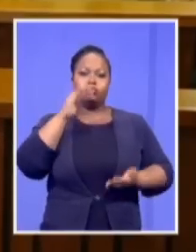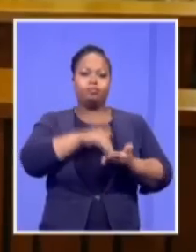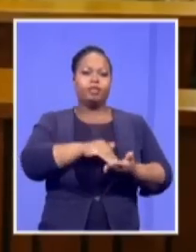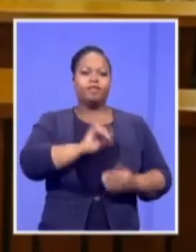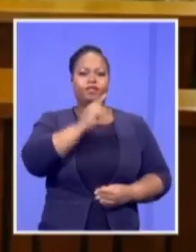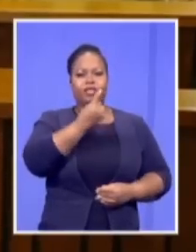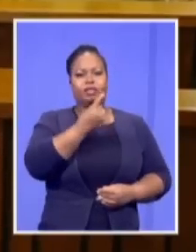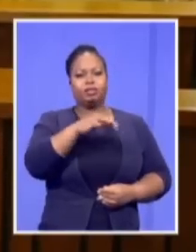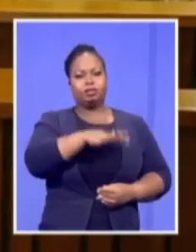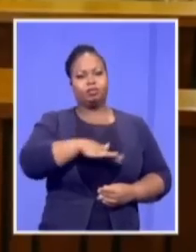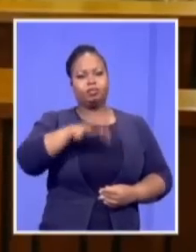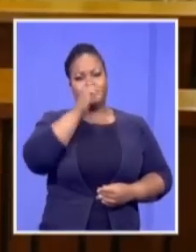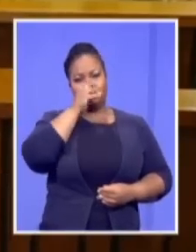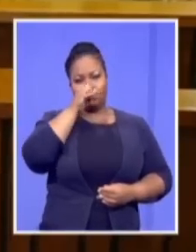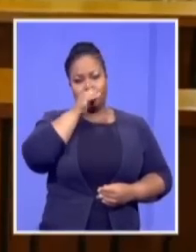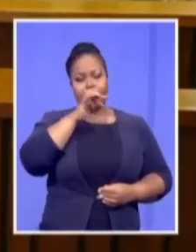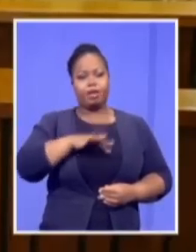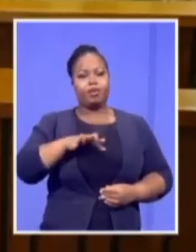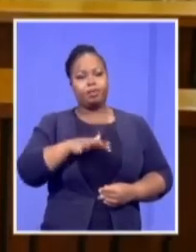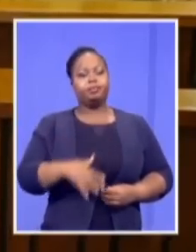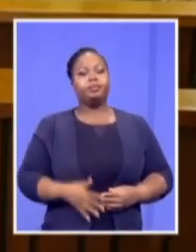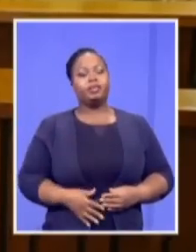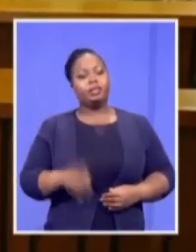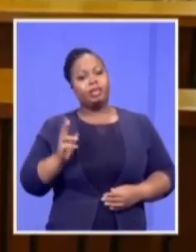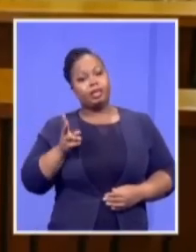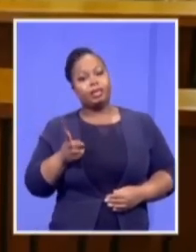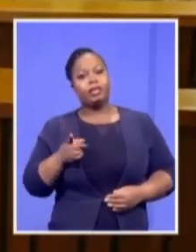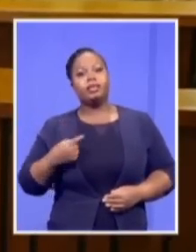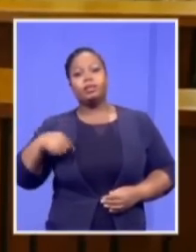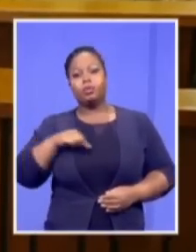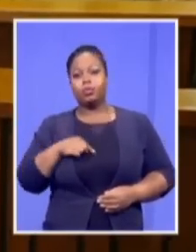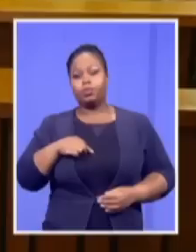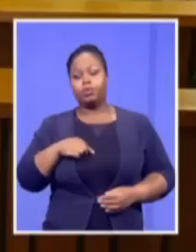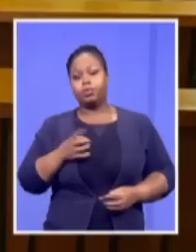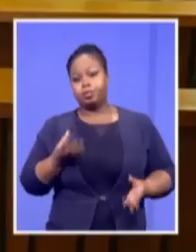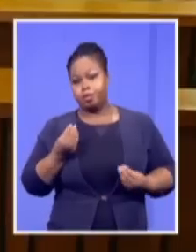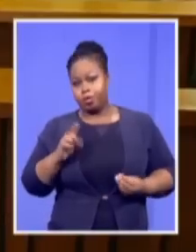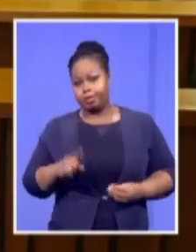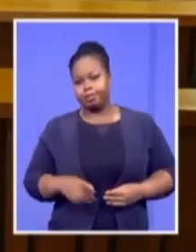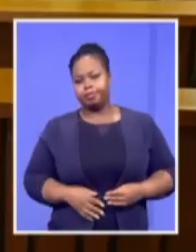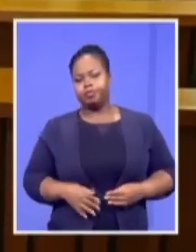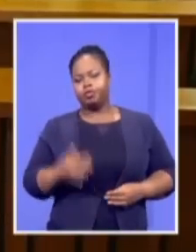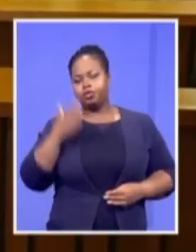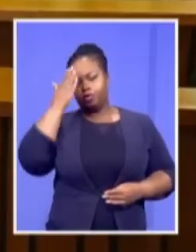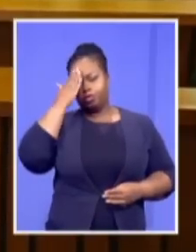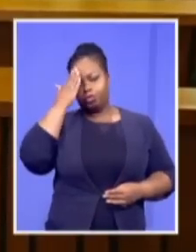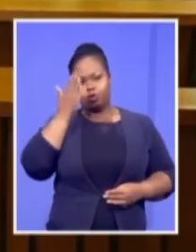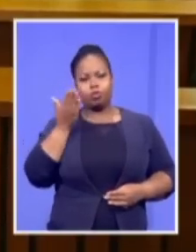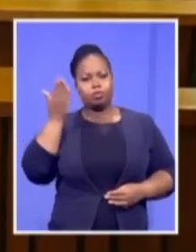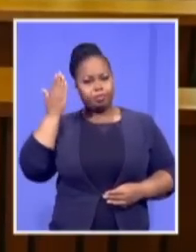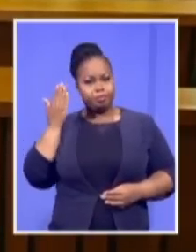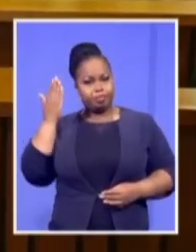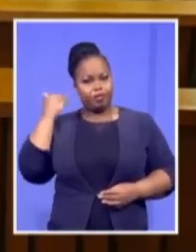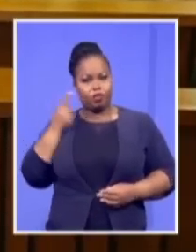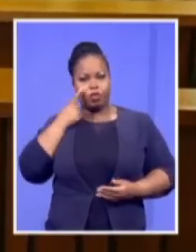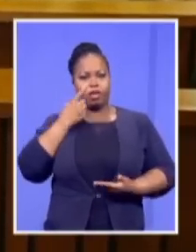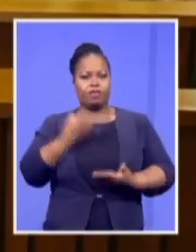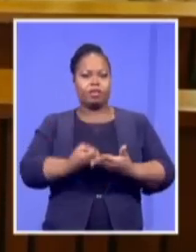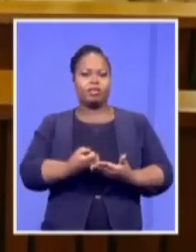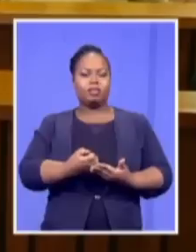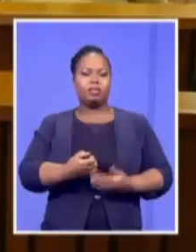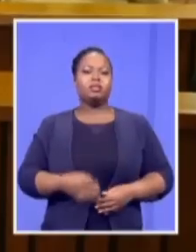this particular crime. And certainly what we're going to get from this, you would know that in the previous testimony of the